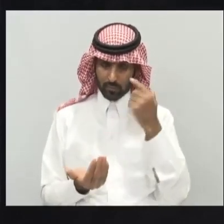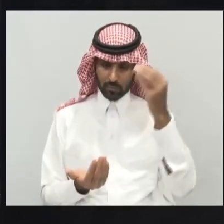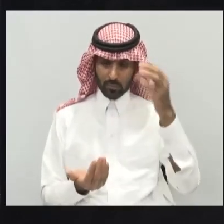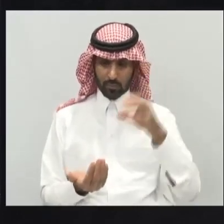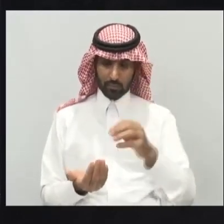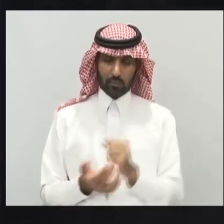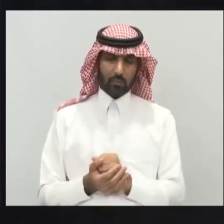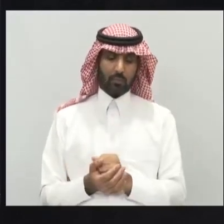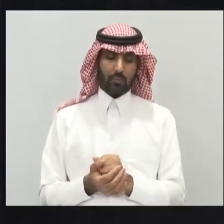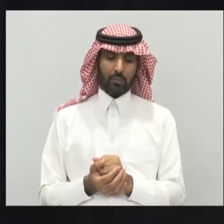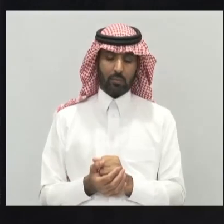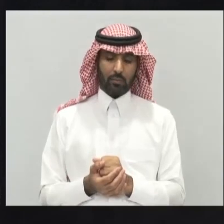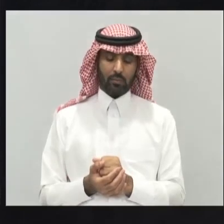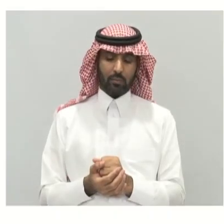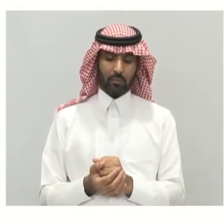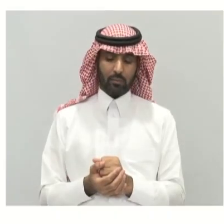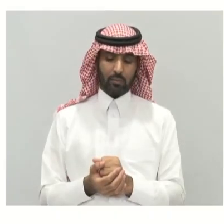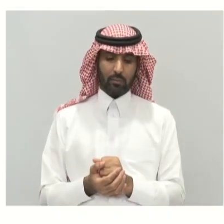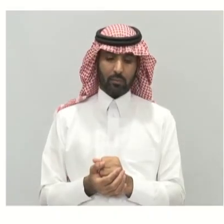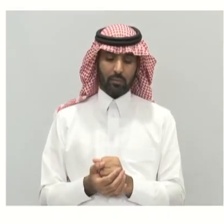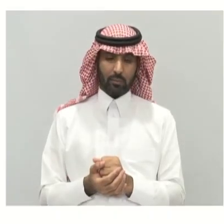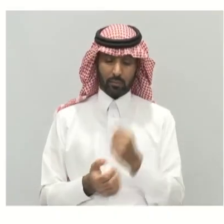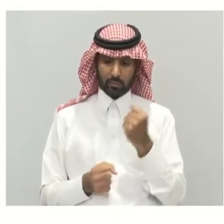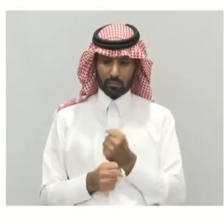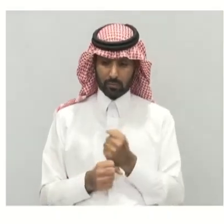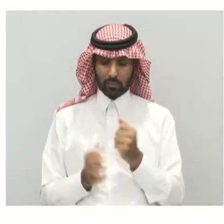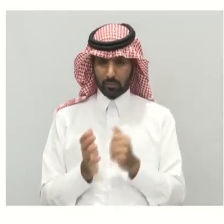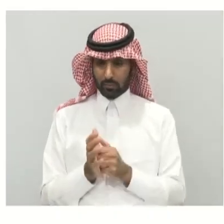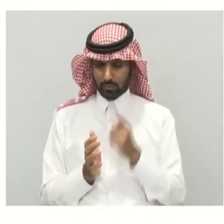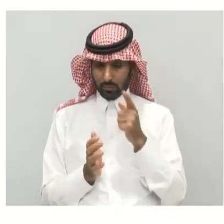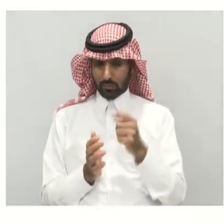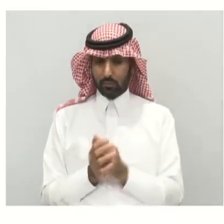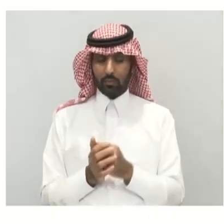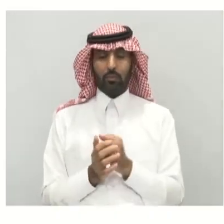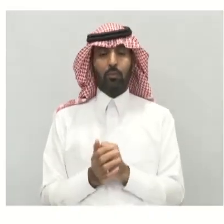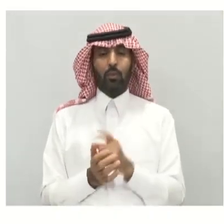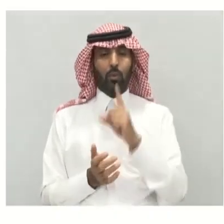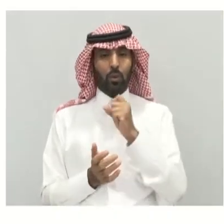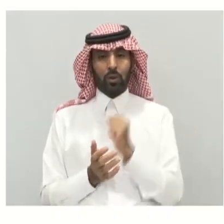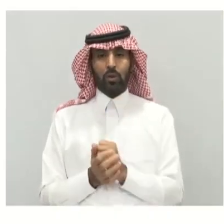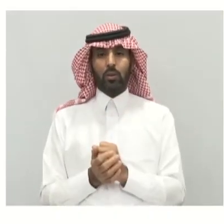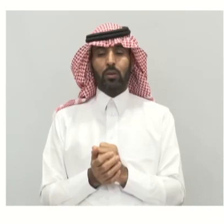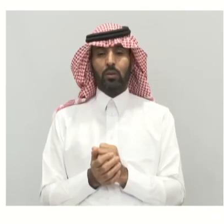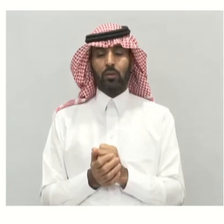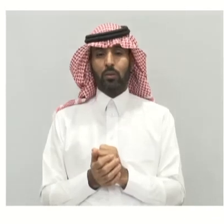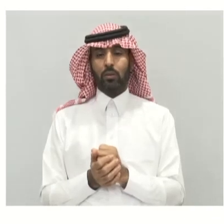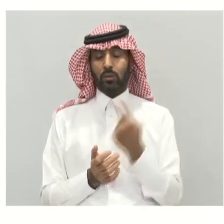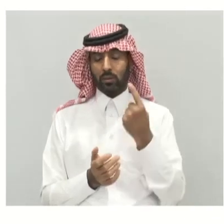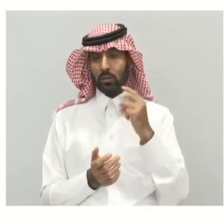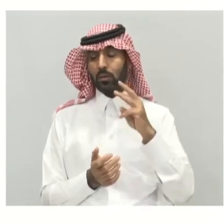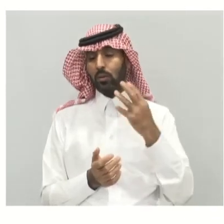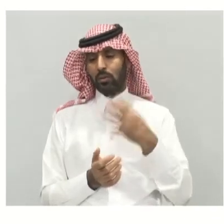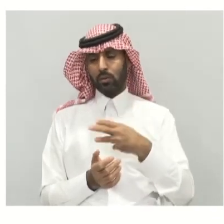these questions as a discussion. Okay, for your homework, I want you to do page 131. If we want